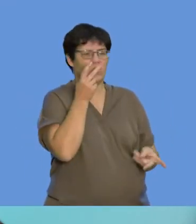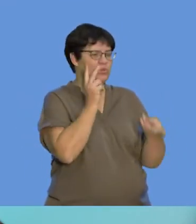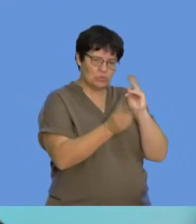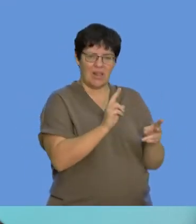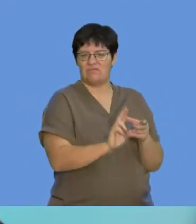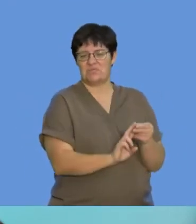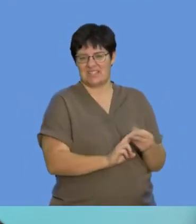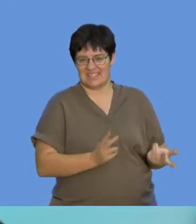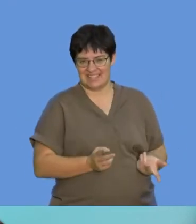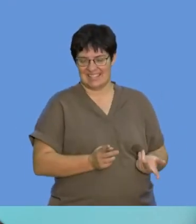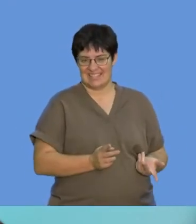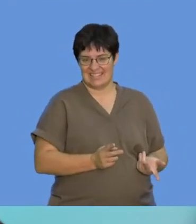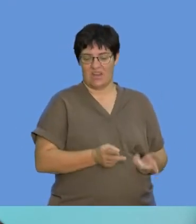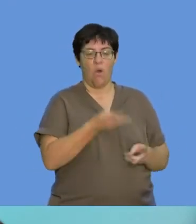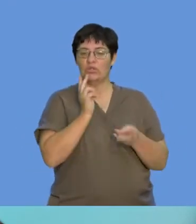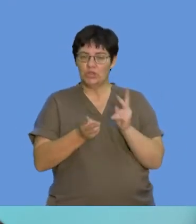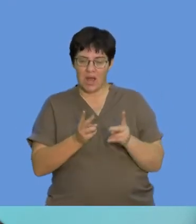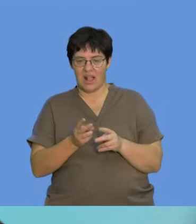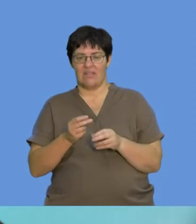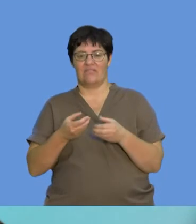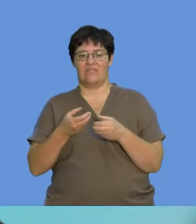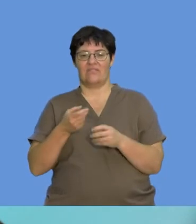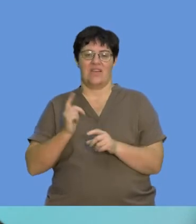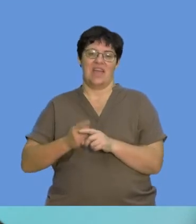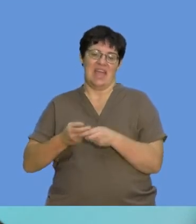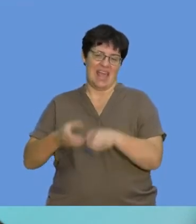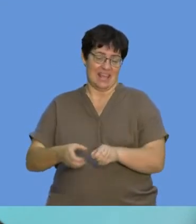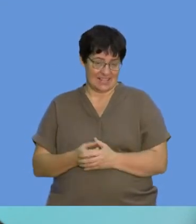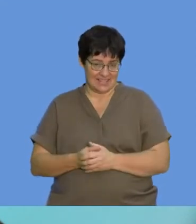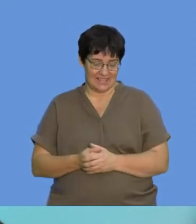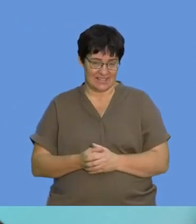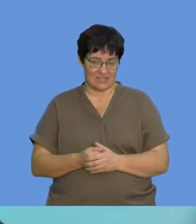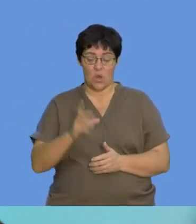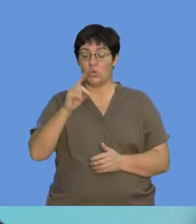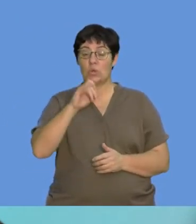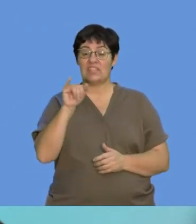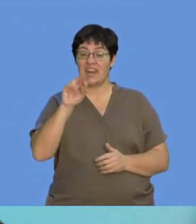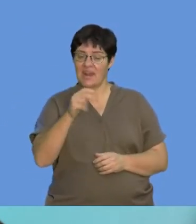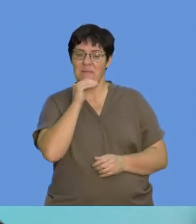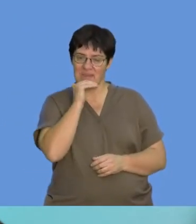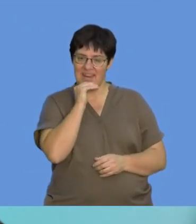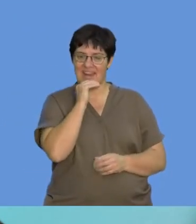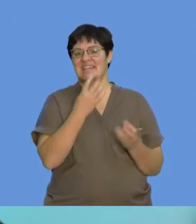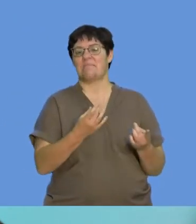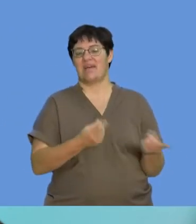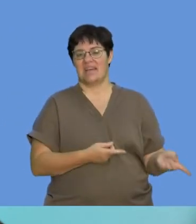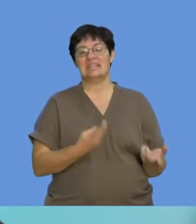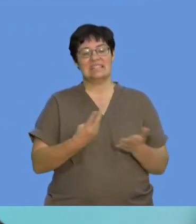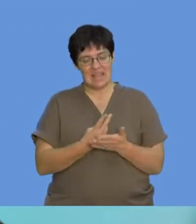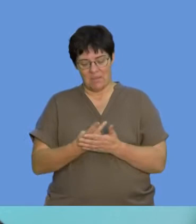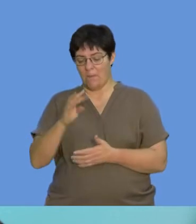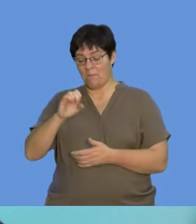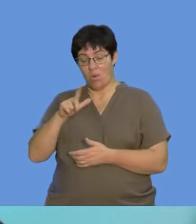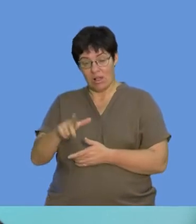it could be 12 units. So 12 units is a dozen, hence a dozen represents a number. Similarly, a mole